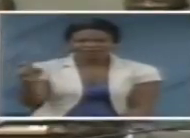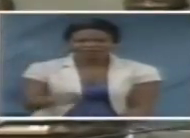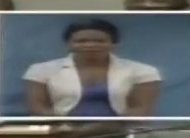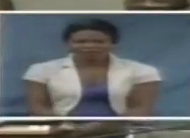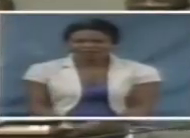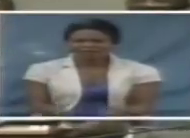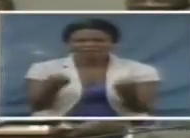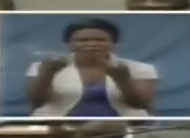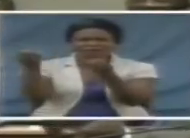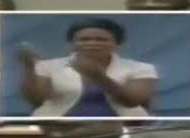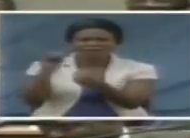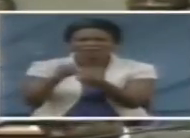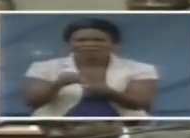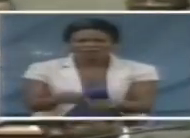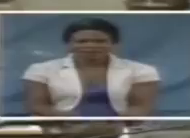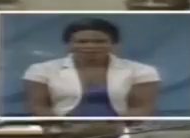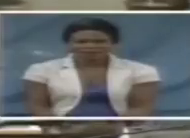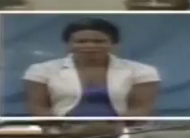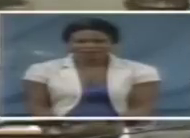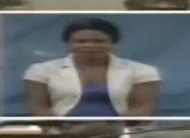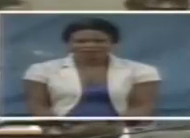Hundreds. Many more.